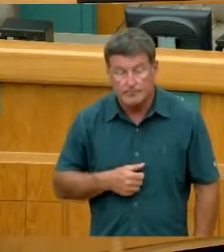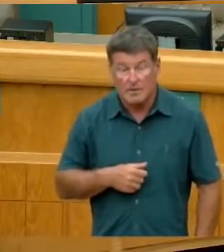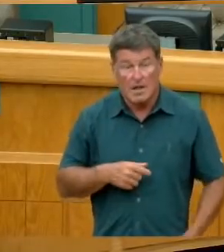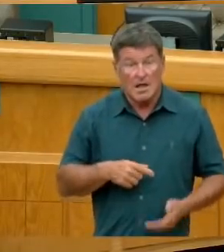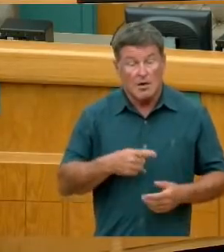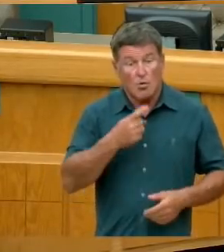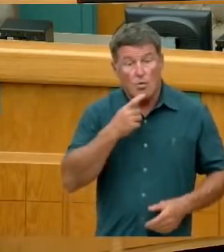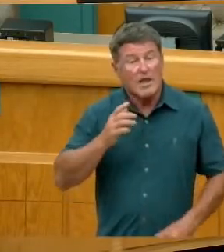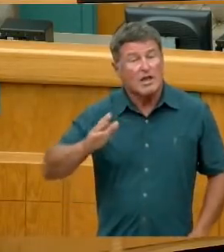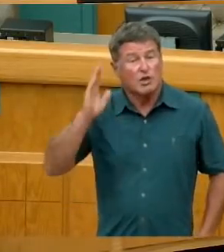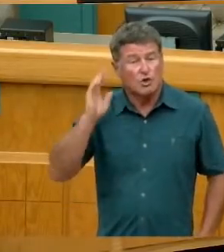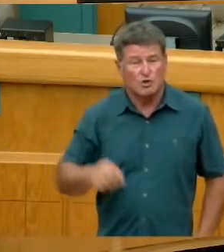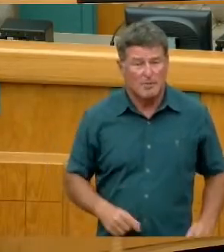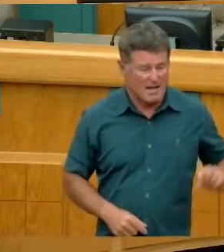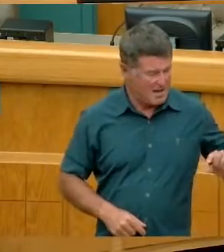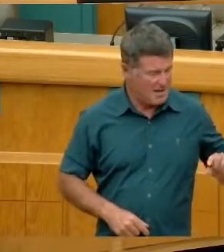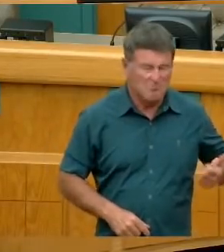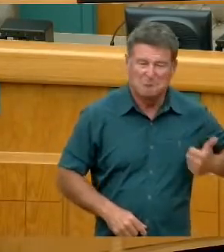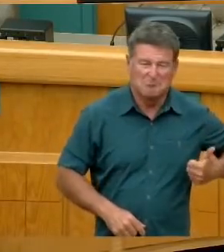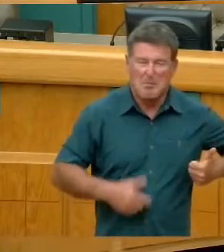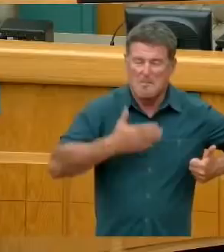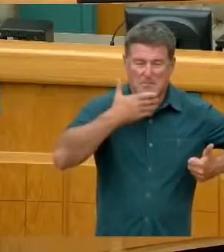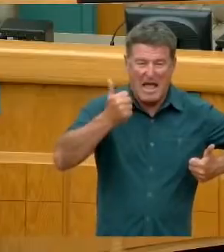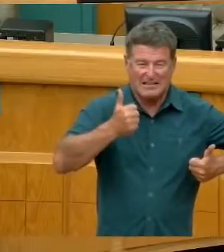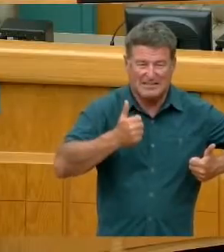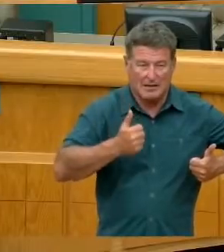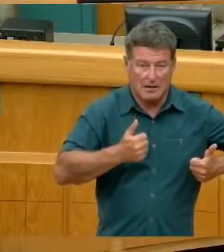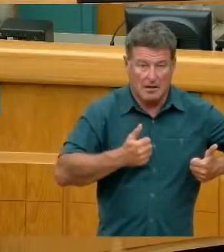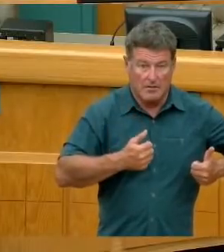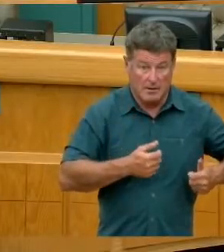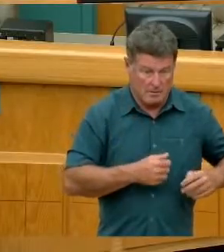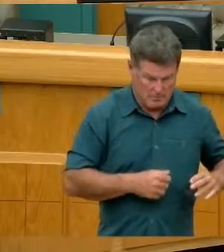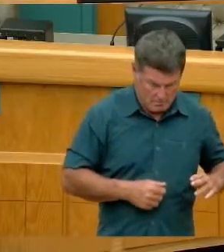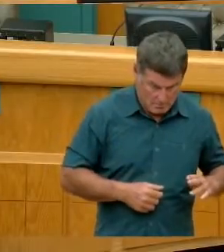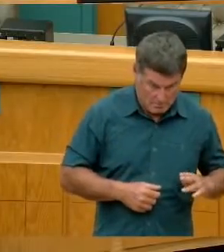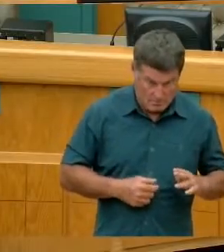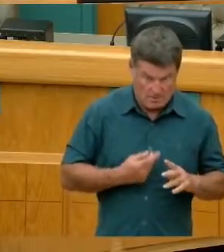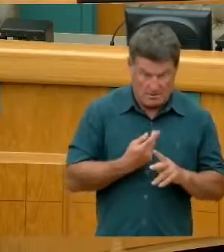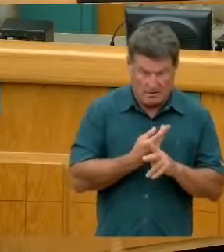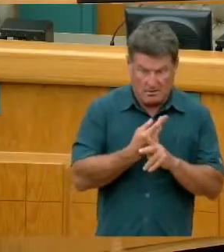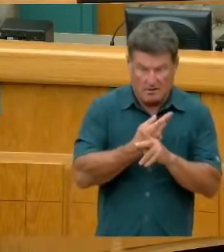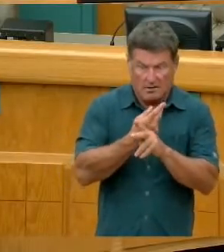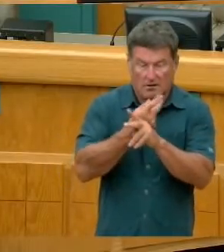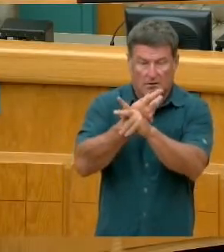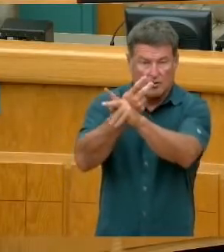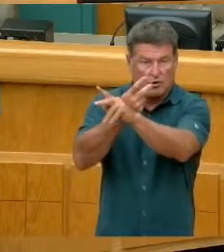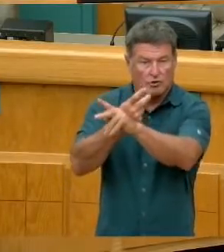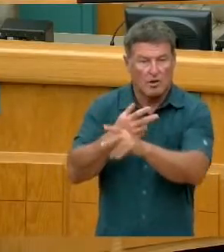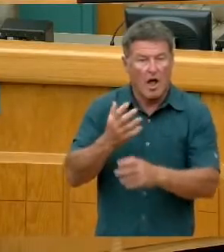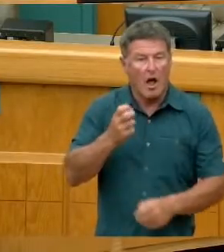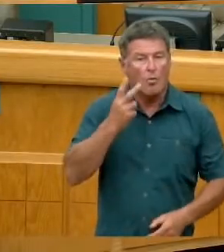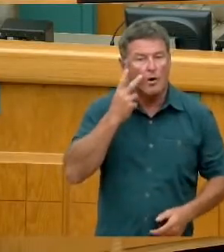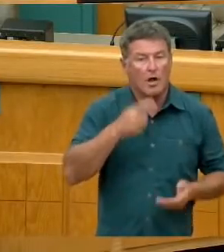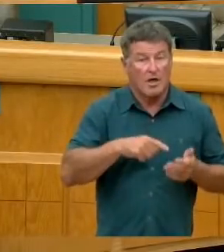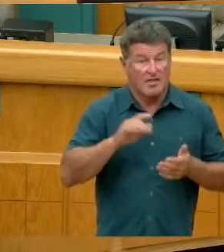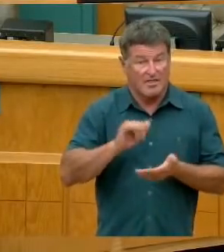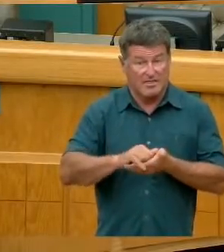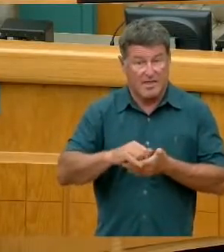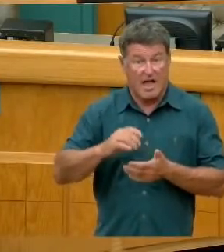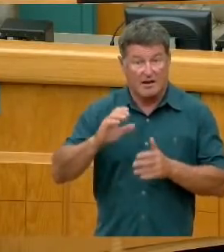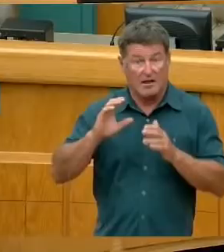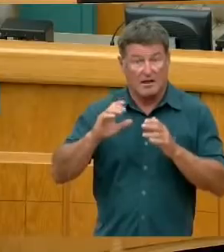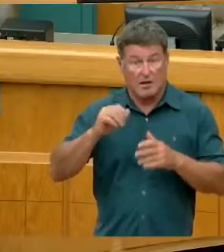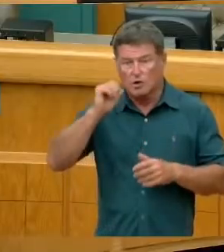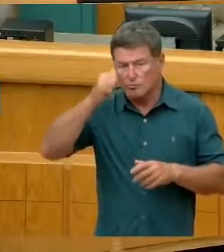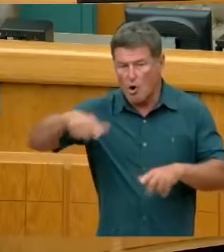over time we've moved from the bottom to the top. I know we keep saying it, but I want you to see it animated in